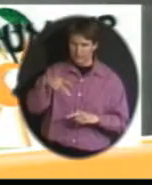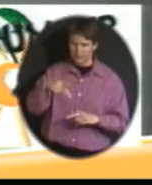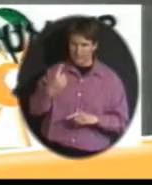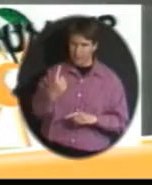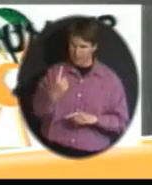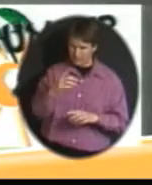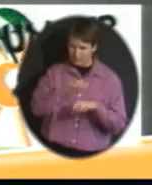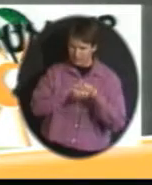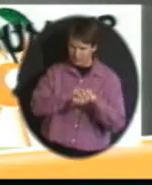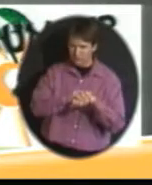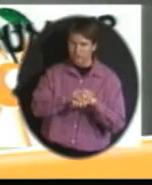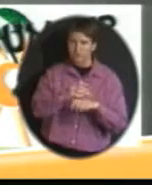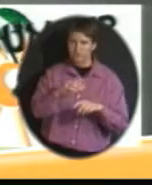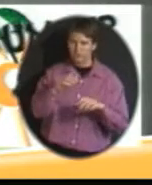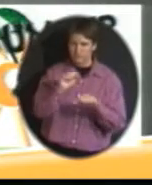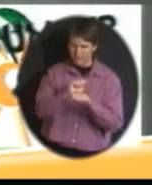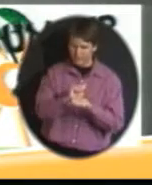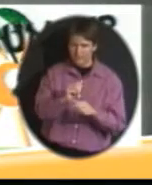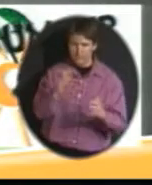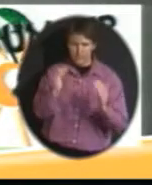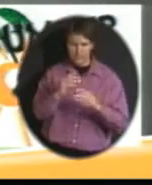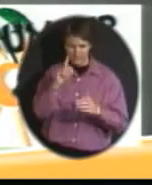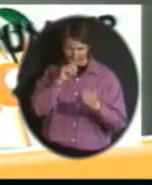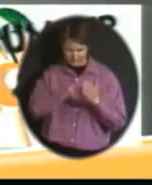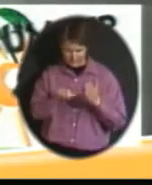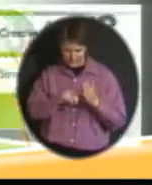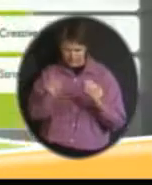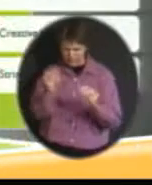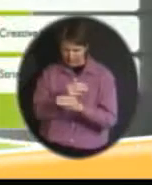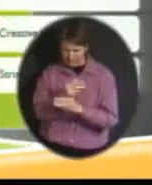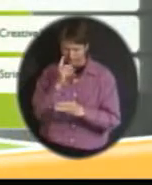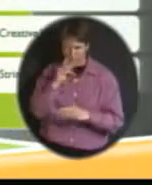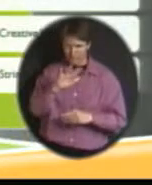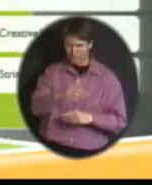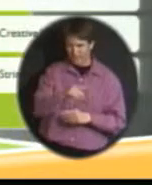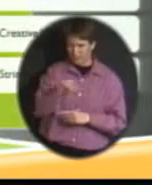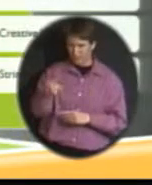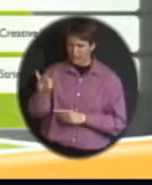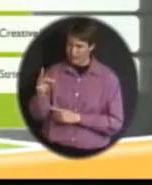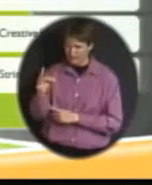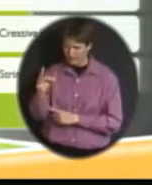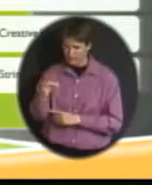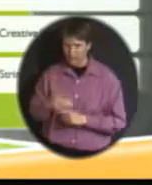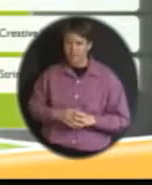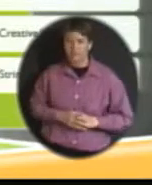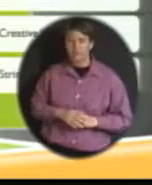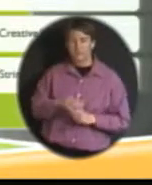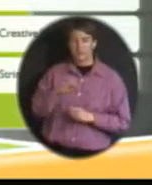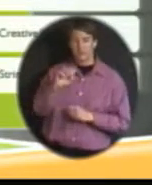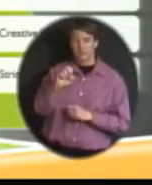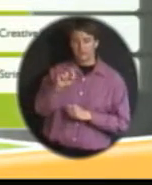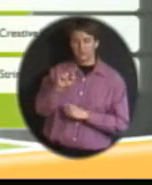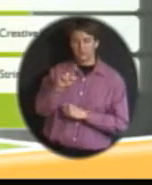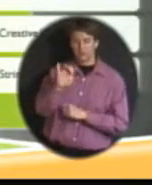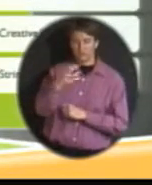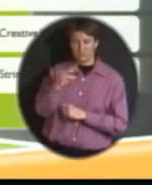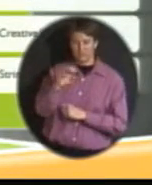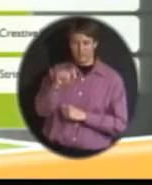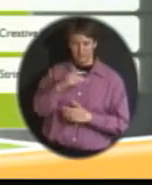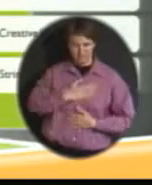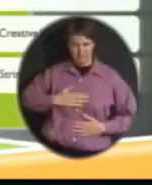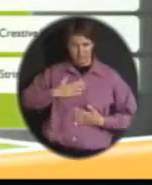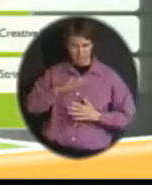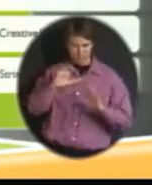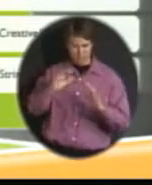little boost there. And then Investigative Math for grades 5 through 8. Enrichment courses offered at that level include Skills